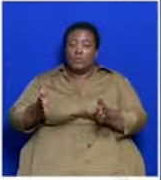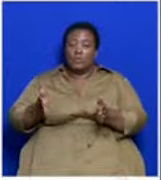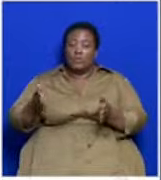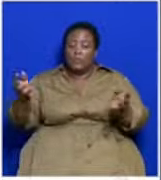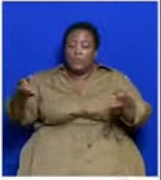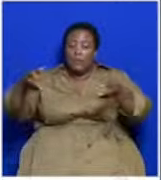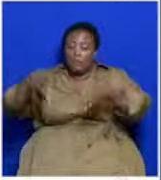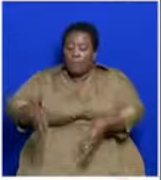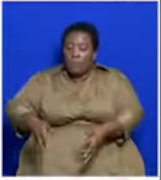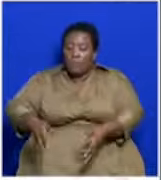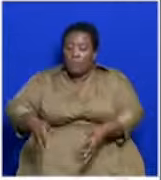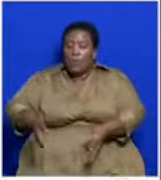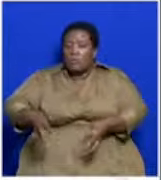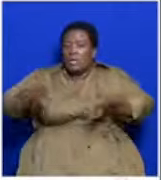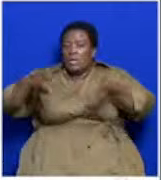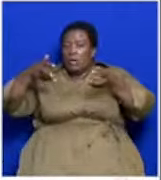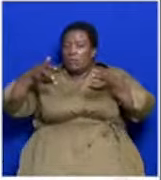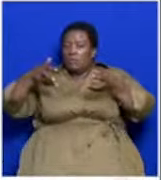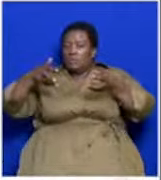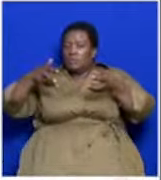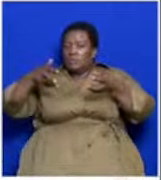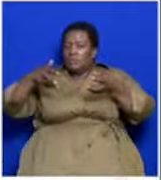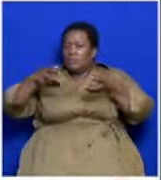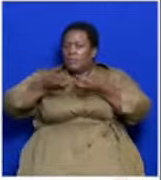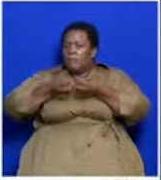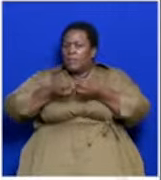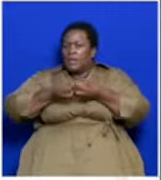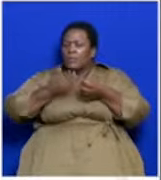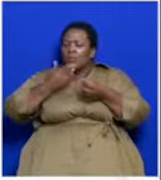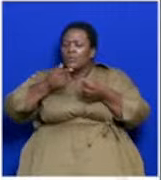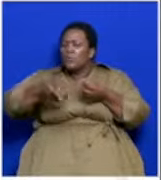Who is that, and can you tell what they're doing?